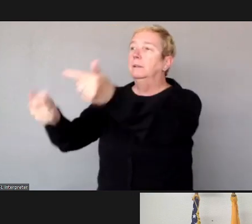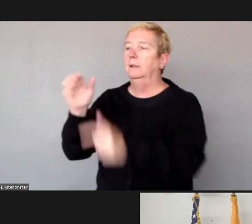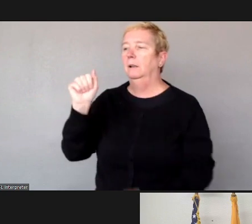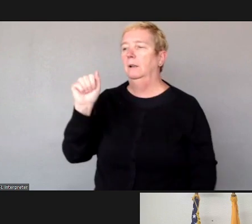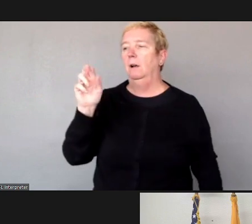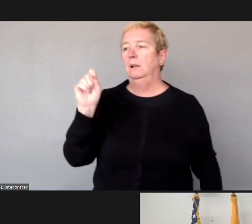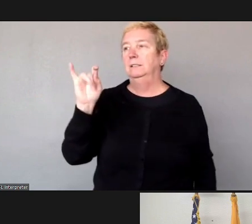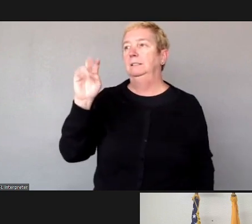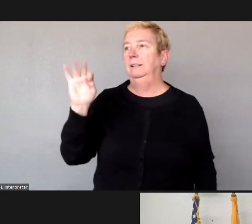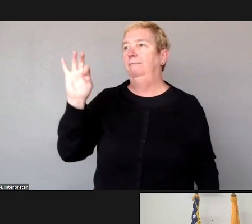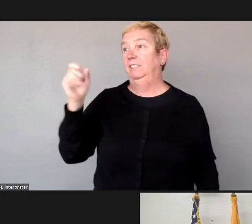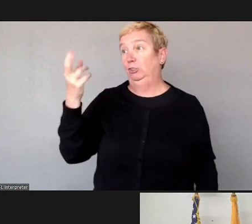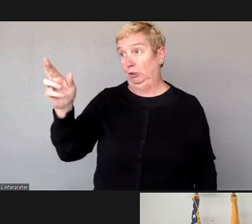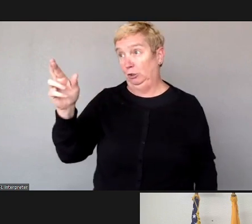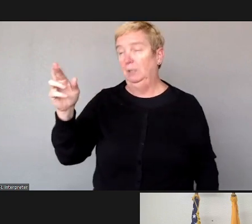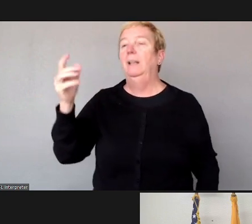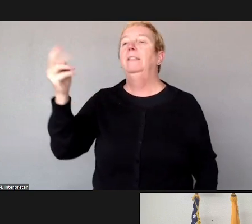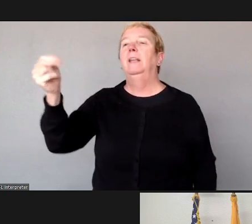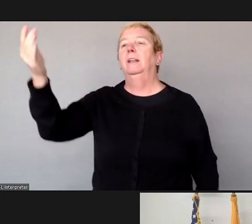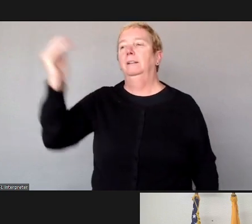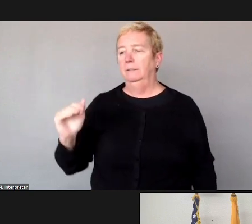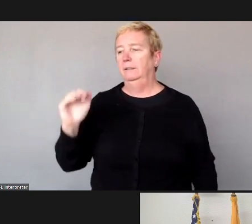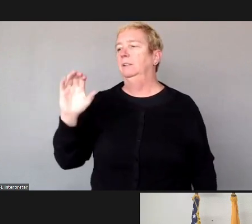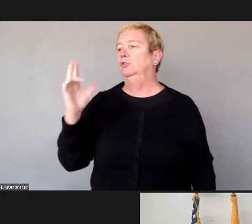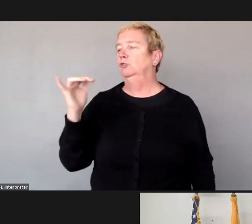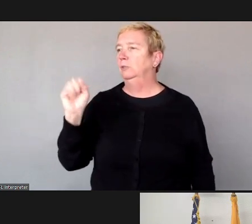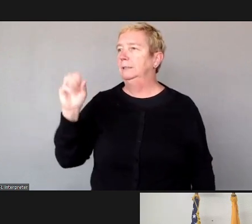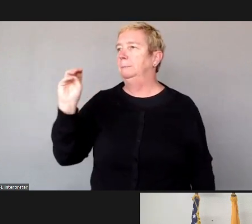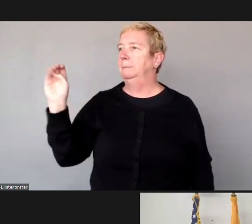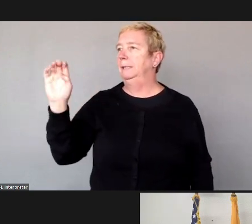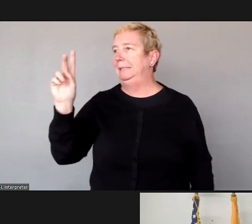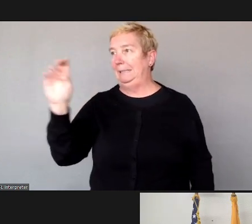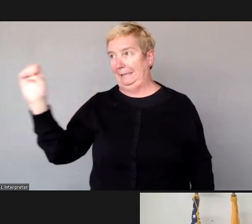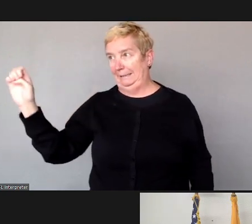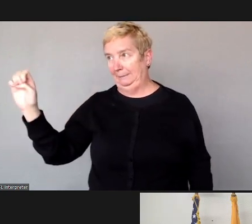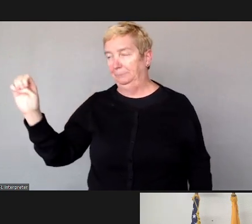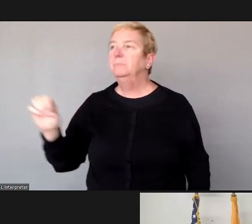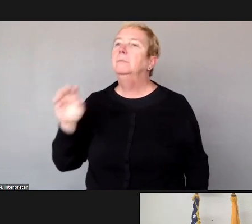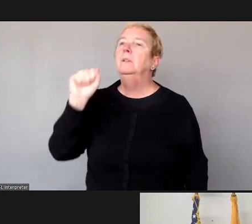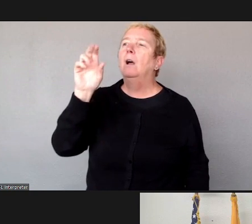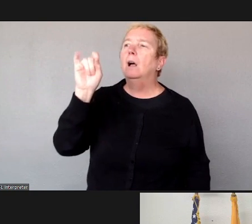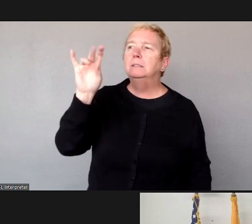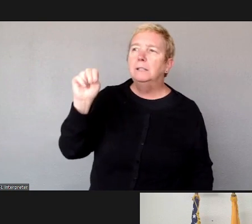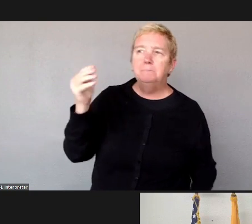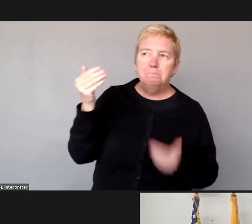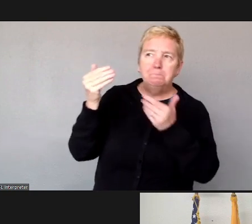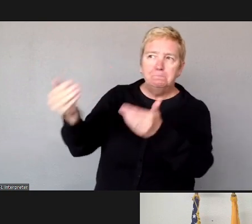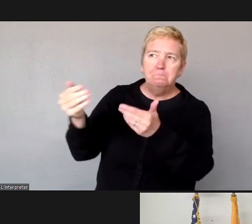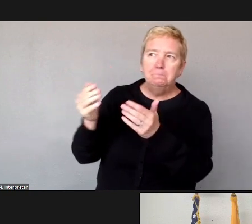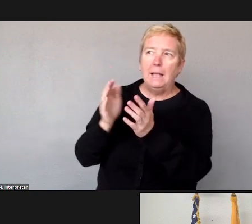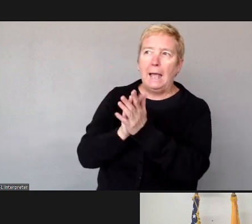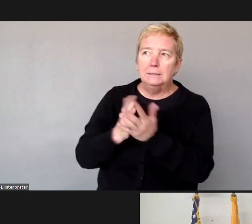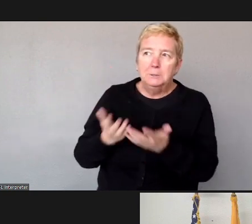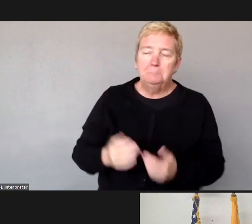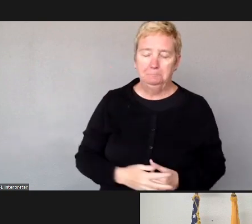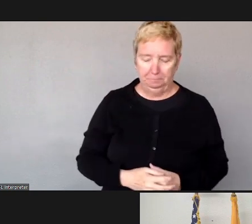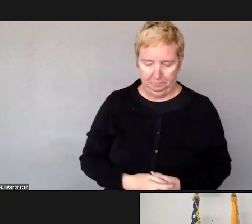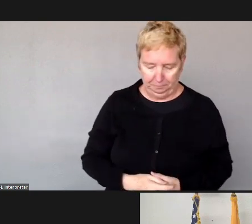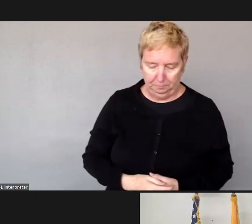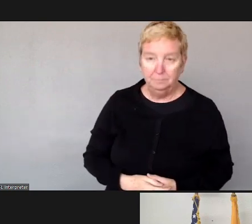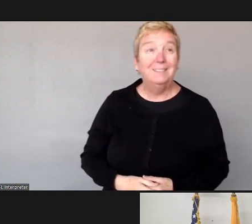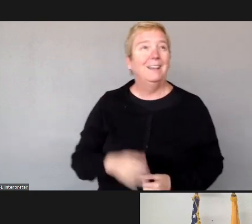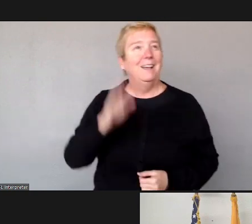Chris McKee at KRQE News. Austin, you should be able to unmute yourself and ask your question.